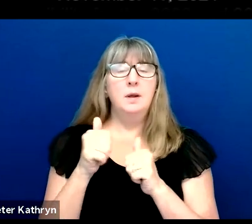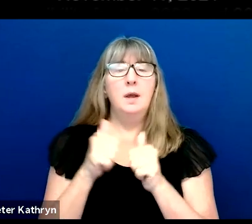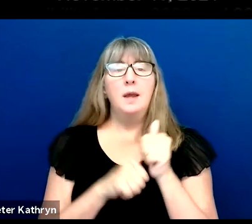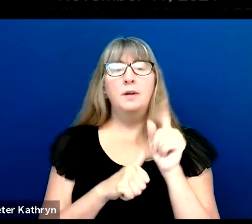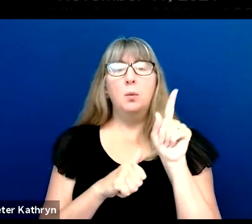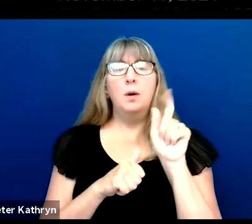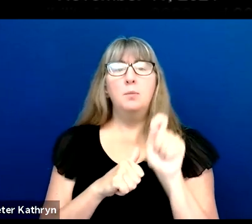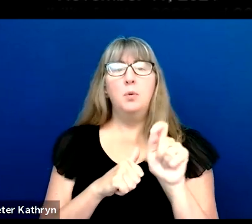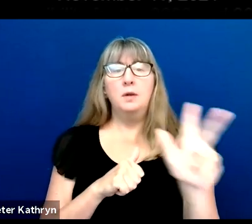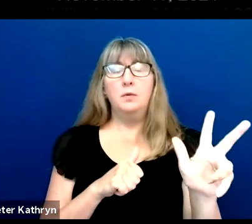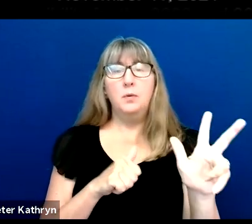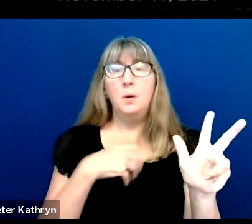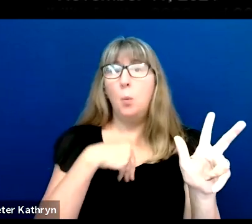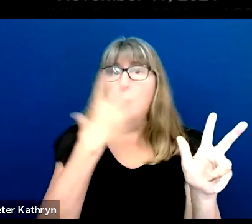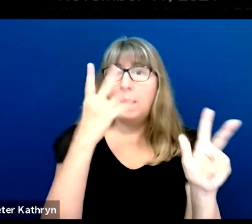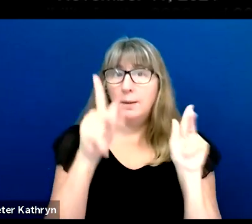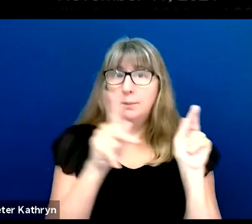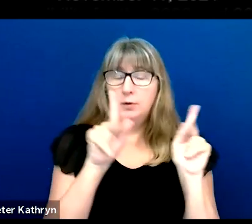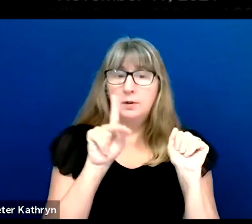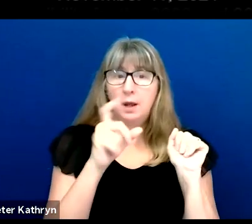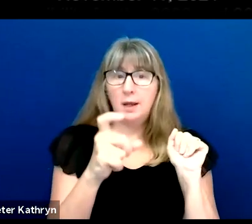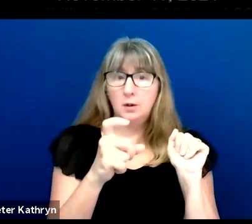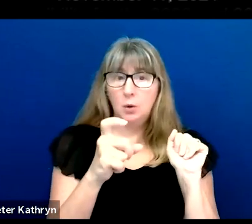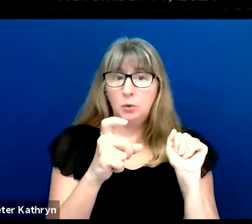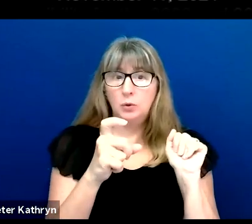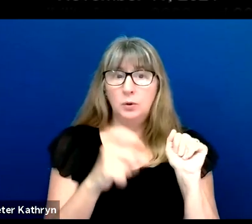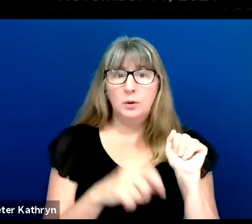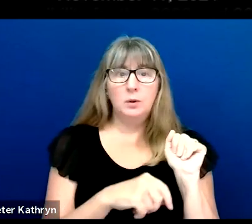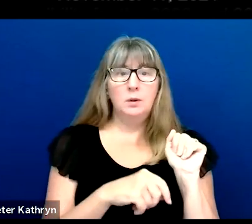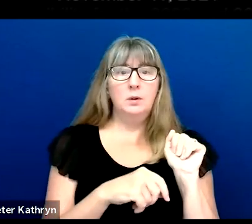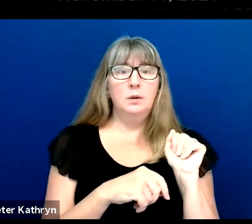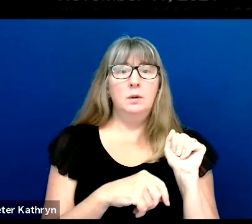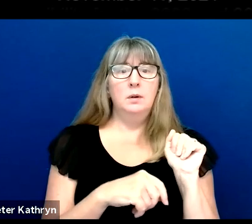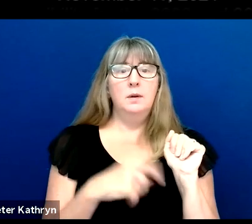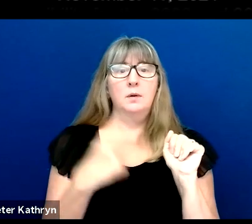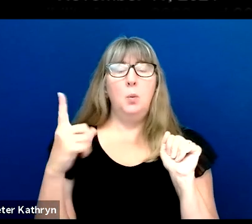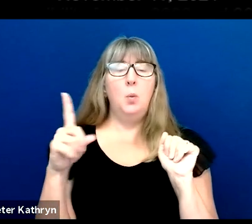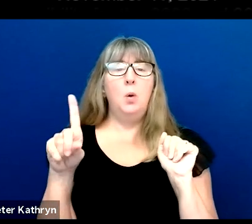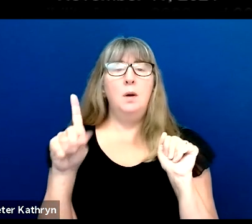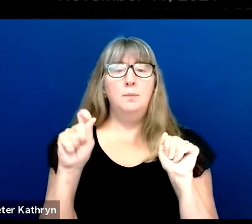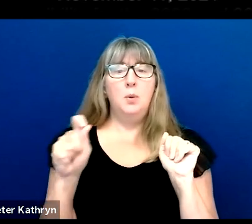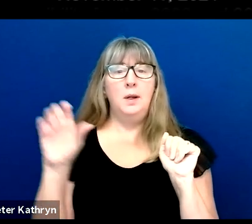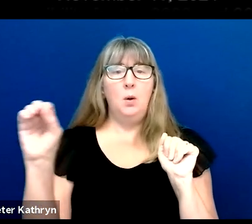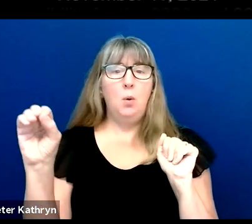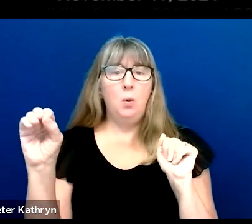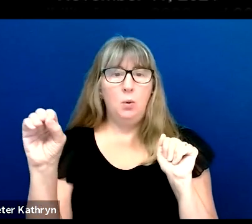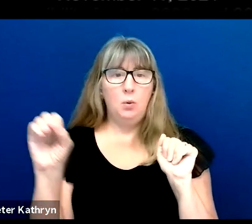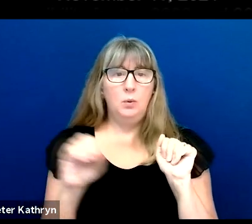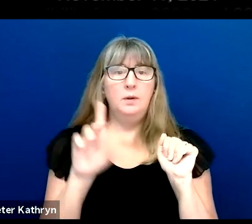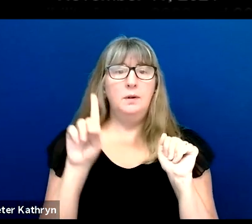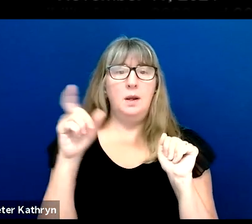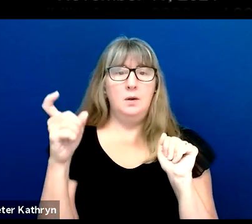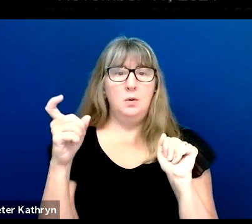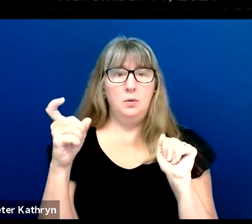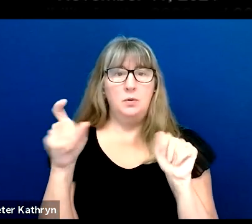individuals diagnosed with autism in 2002, there was 1.0 individuals diagnosed in in